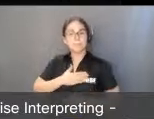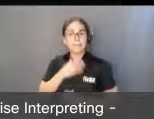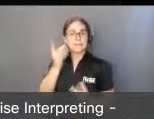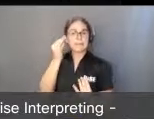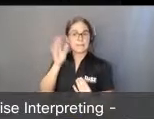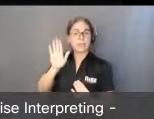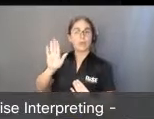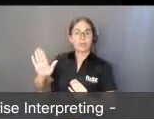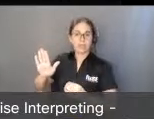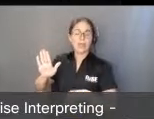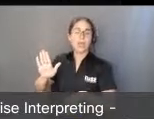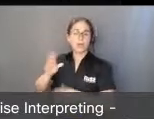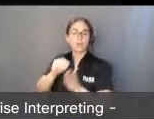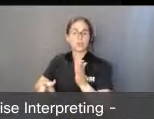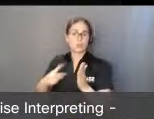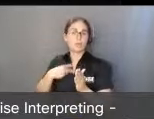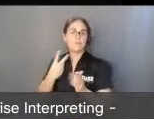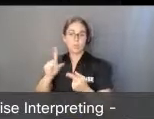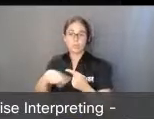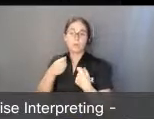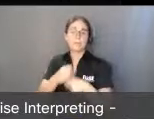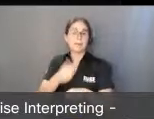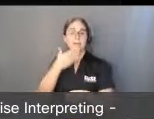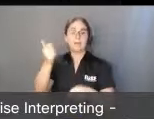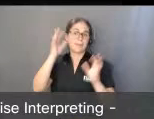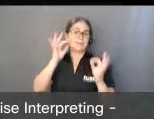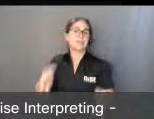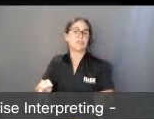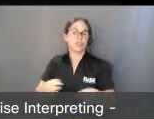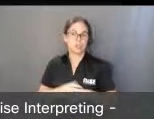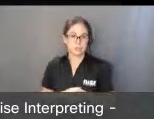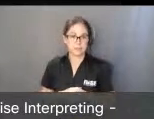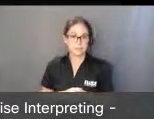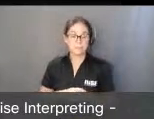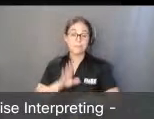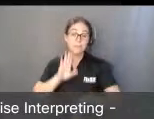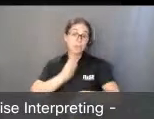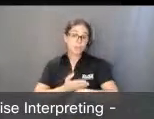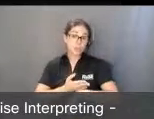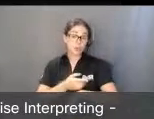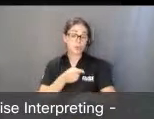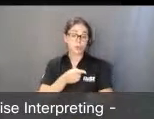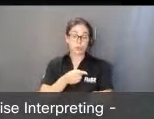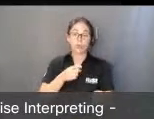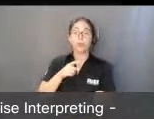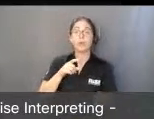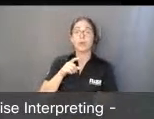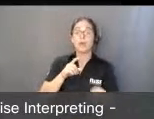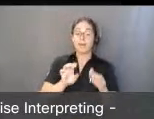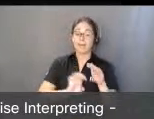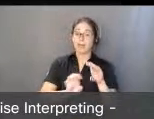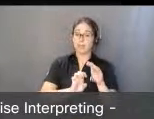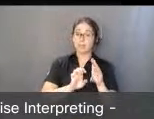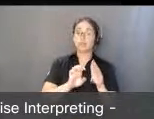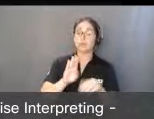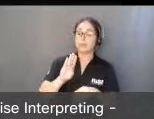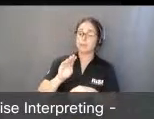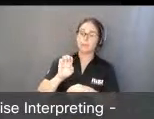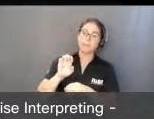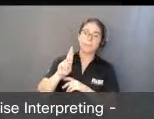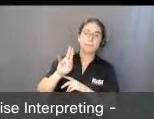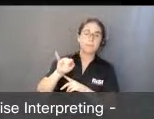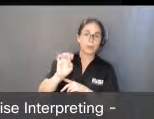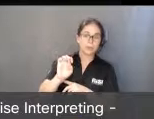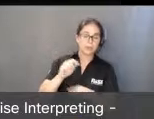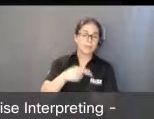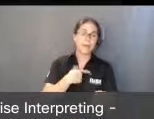and all student voices when making the best decisions. Daughter, Colton, student at Burney Elementary School, first grade. I like